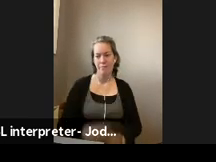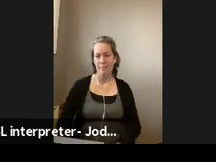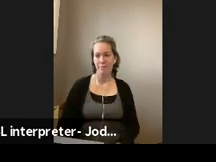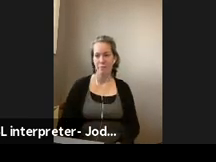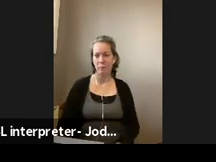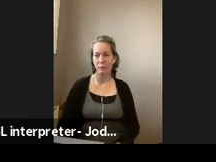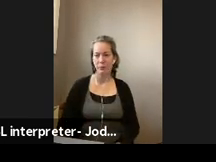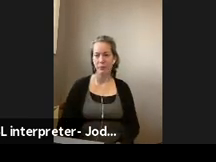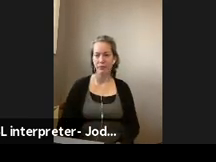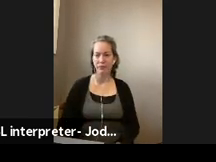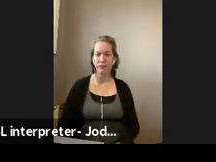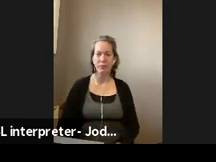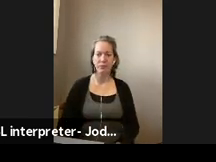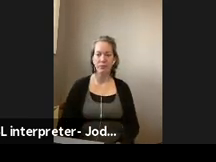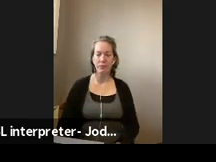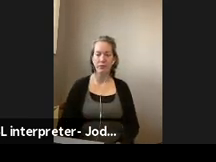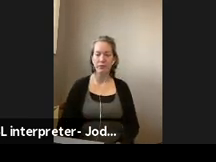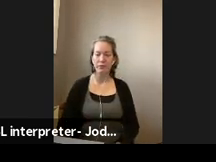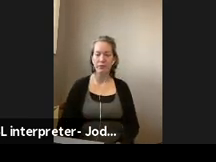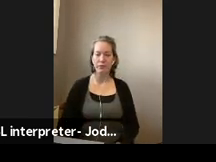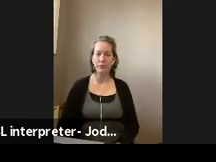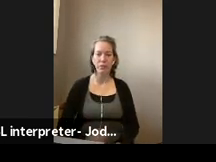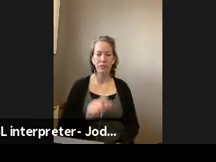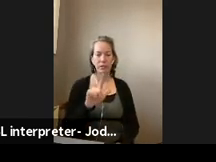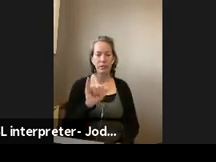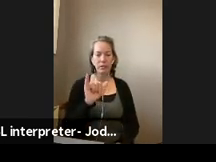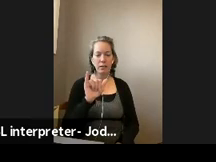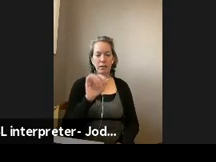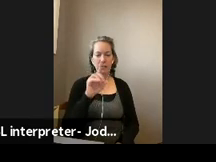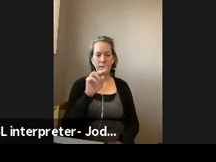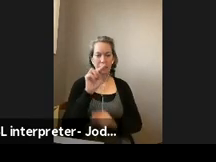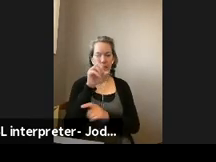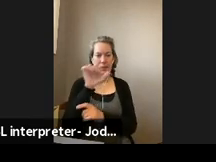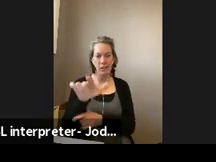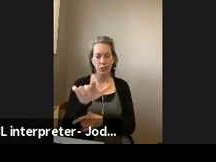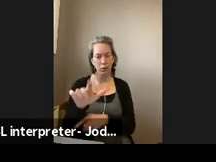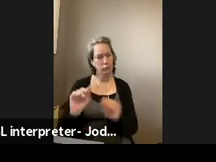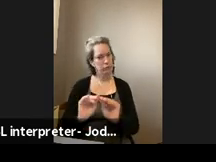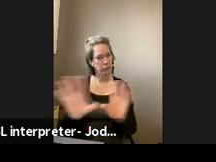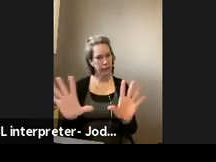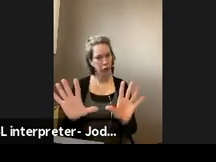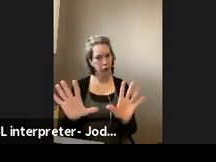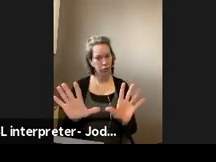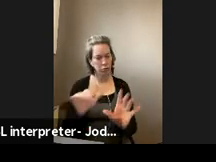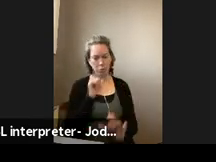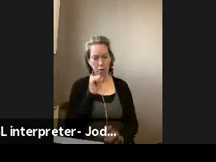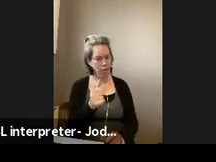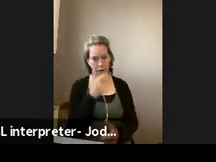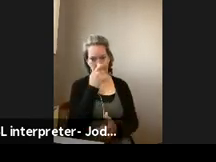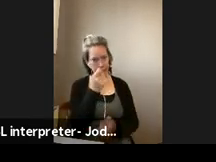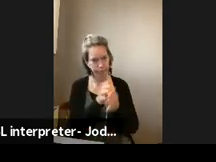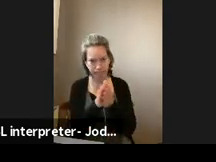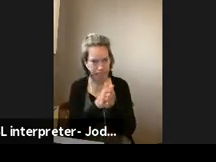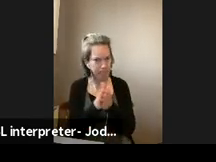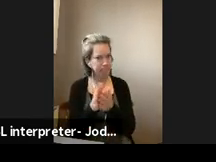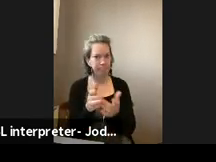Perfect. So in that scenario too, I like Linda was very clear. I ain't interested in Jordan, and it was very clear from the get-go, and really making